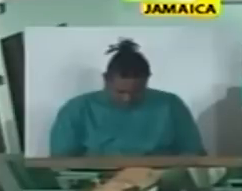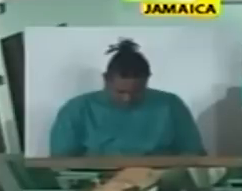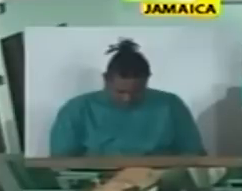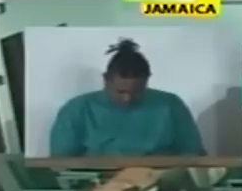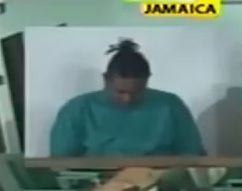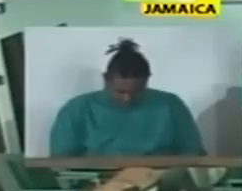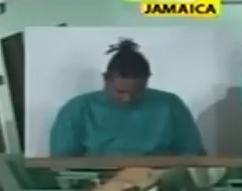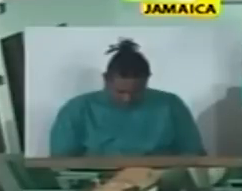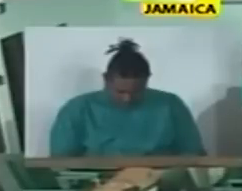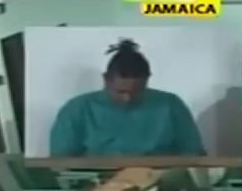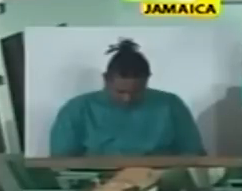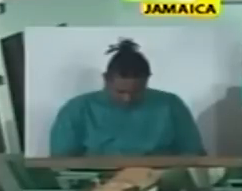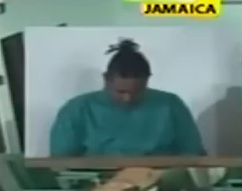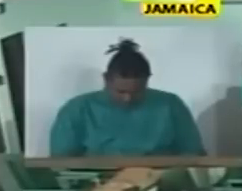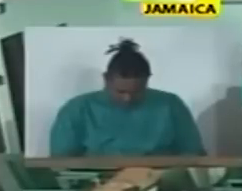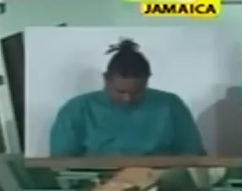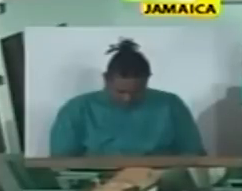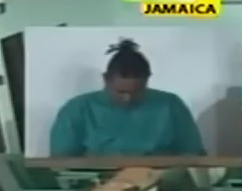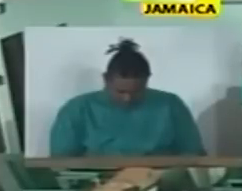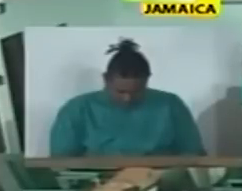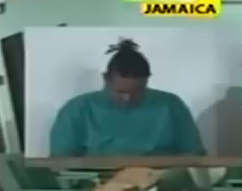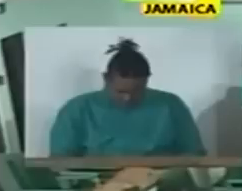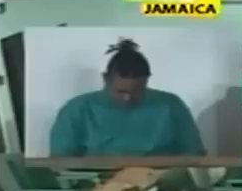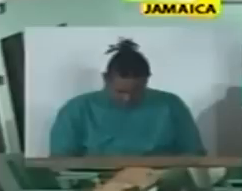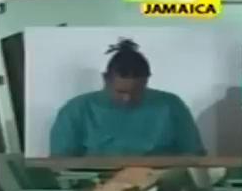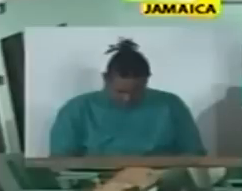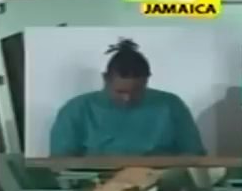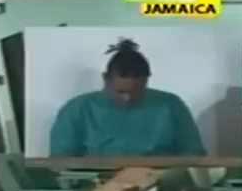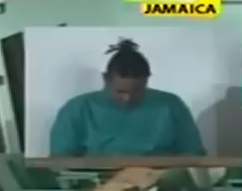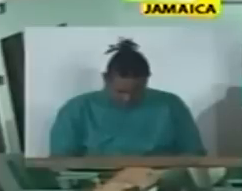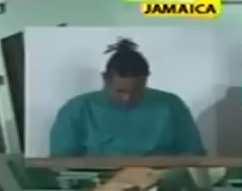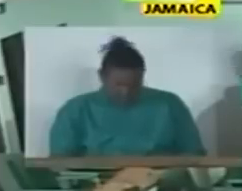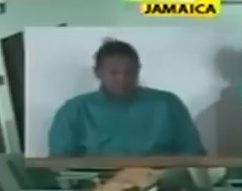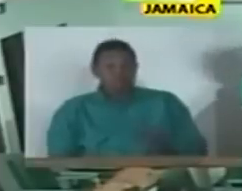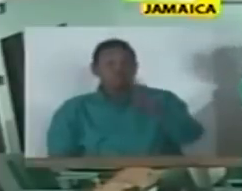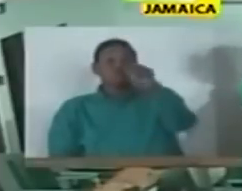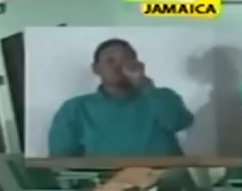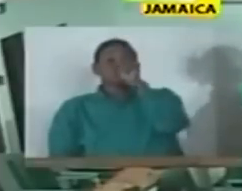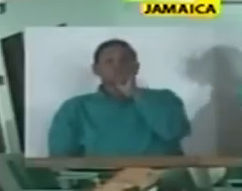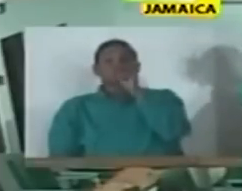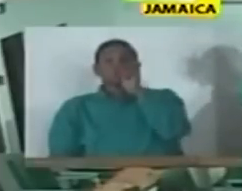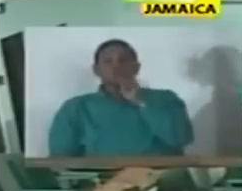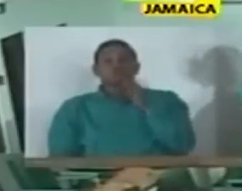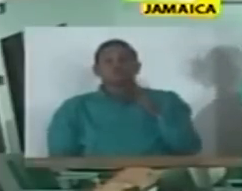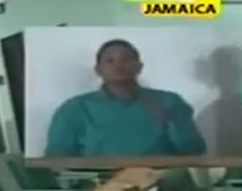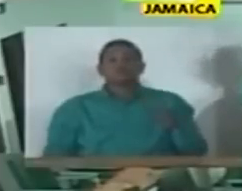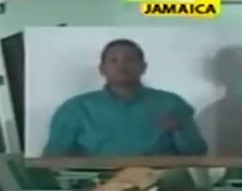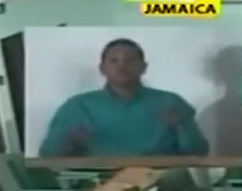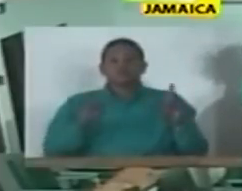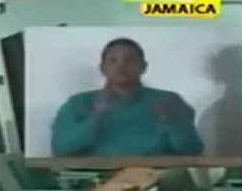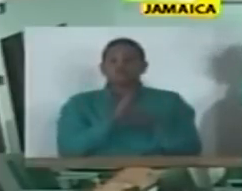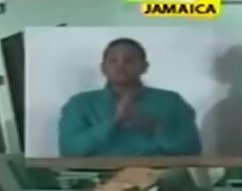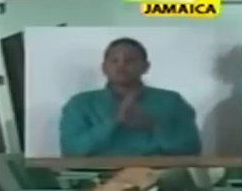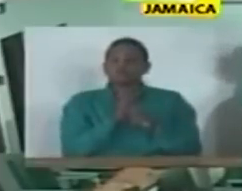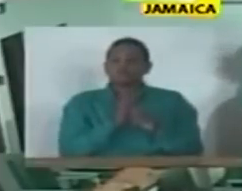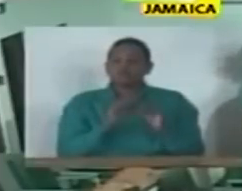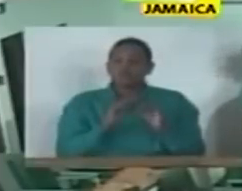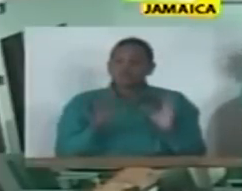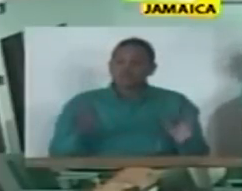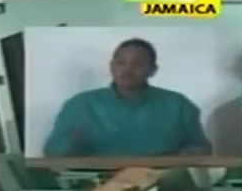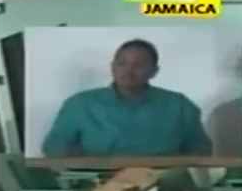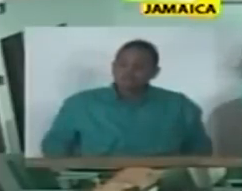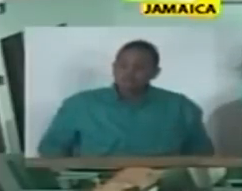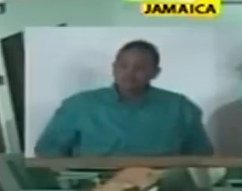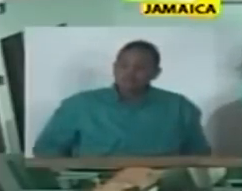Could the House kindly indulge us for a minute while the leader gets, Minister gets the clarification?